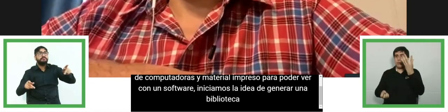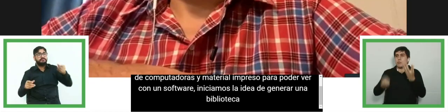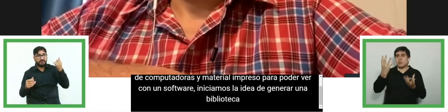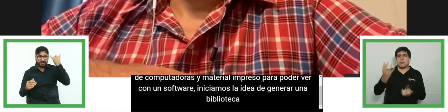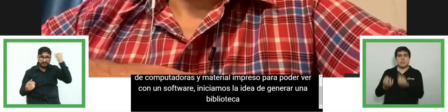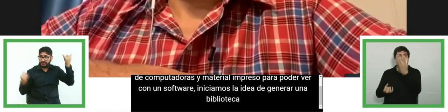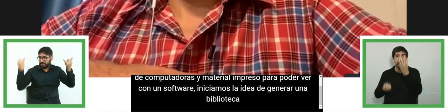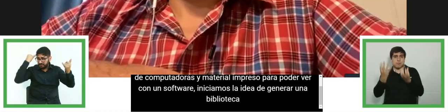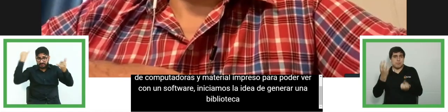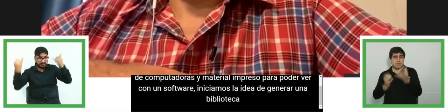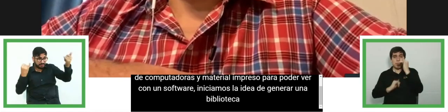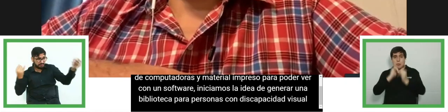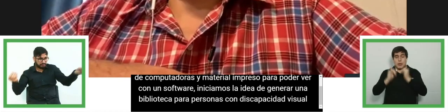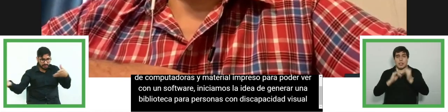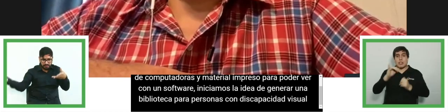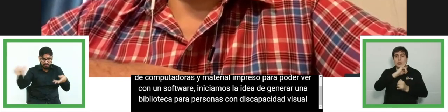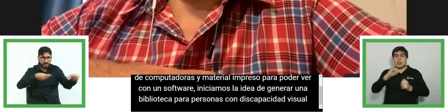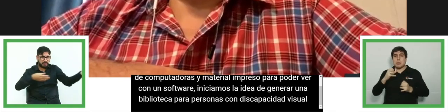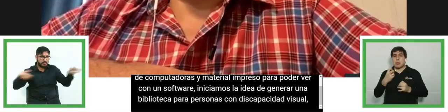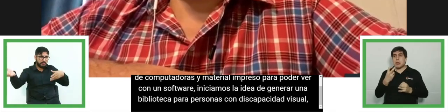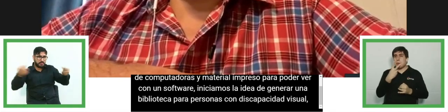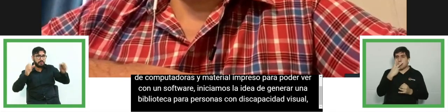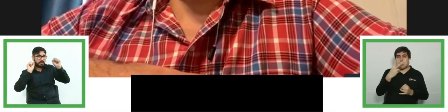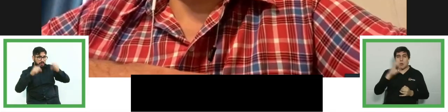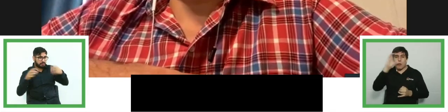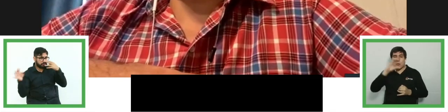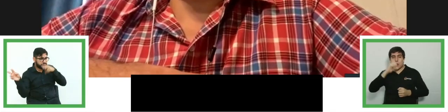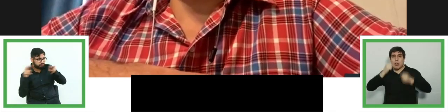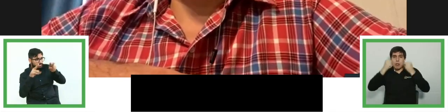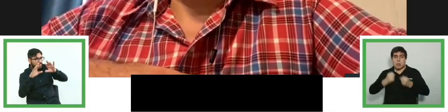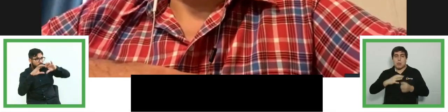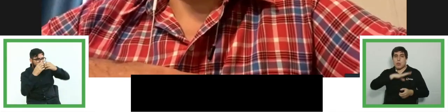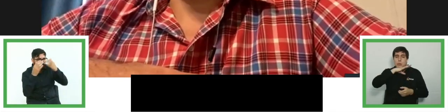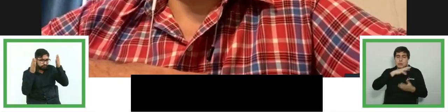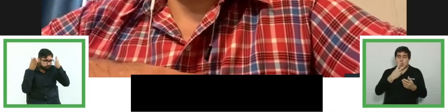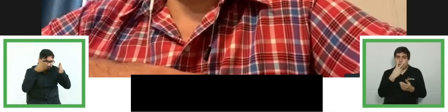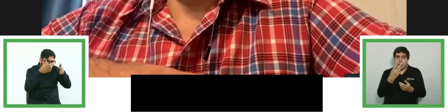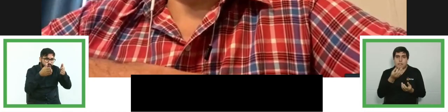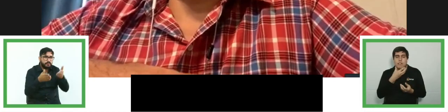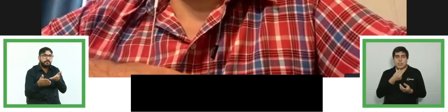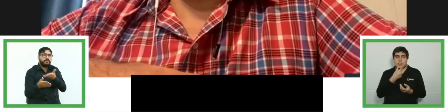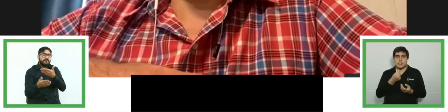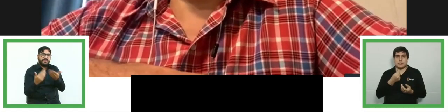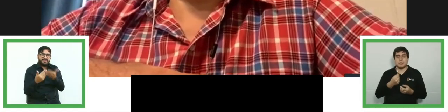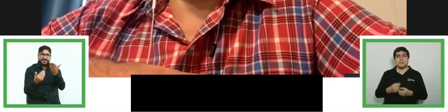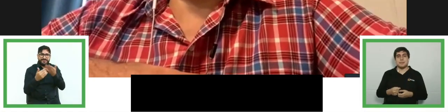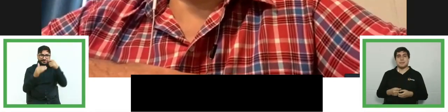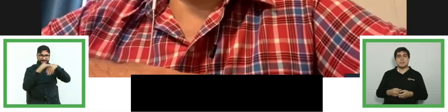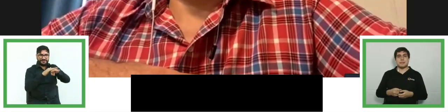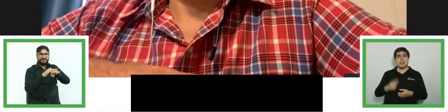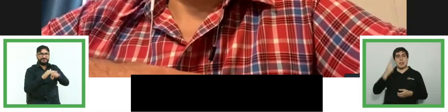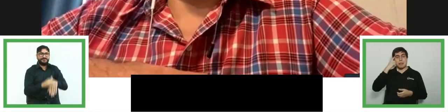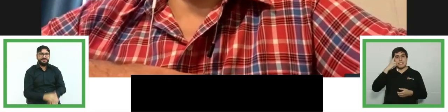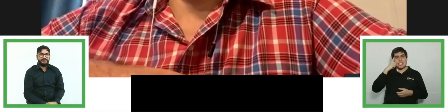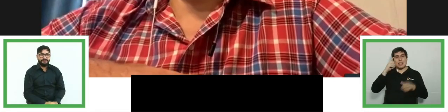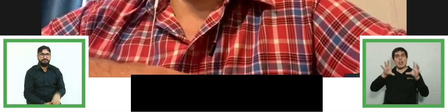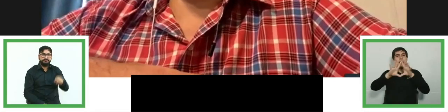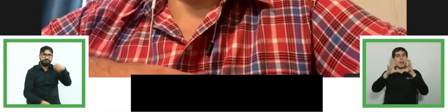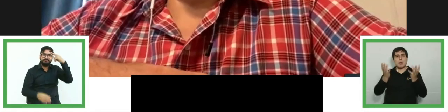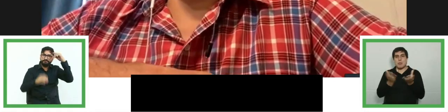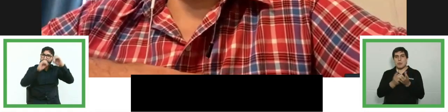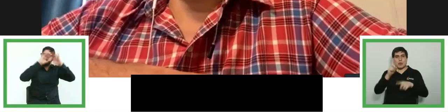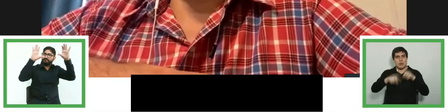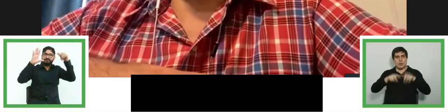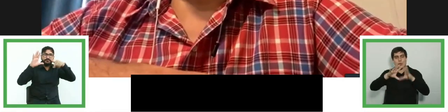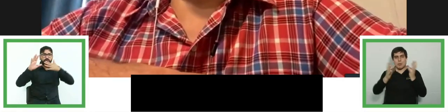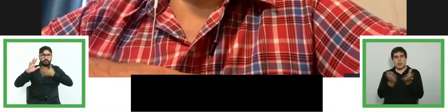taking advantage of all the technology that allows us to think in a global level, not only at the local level. The library has grown beyond we